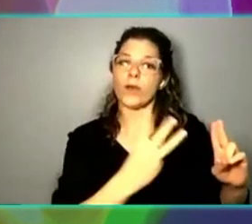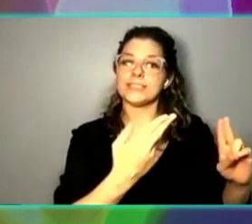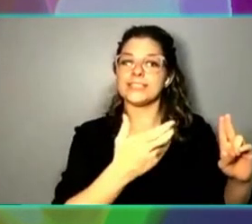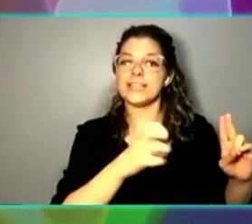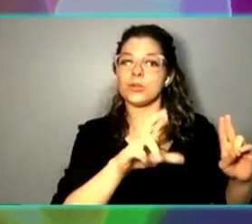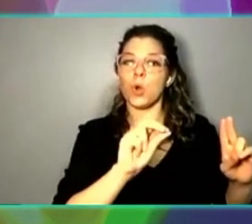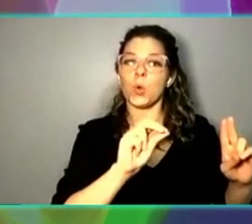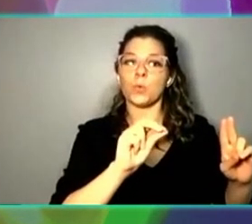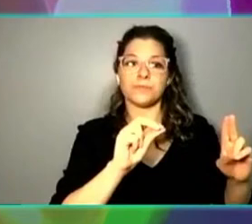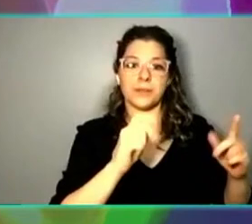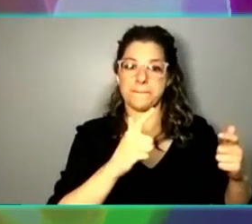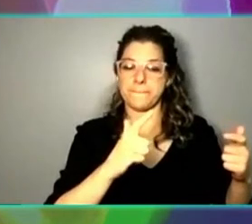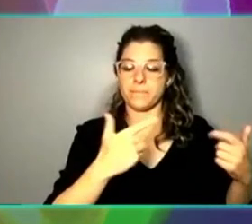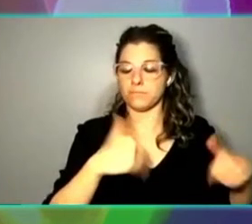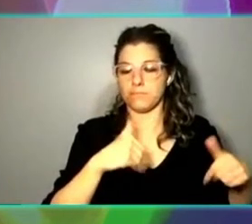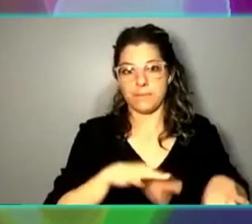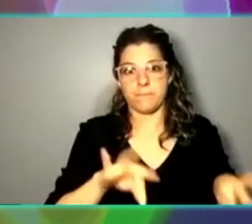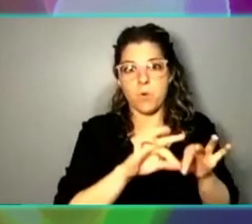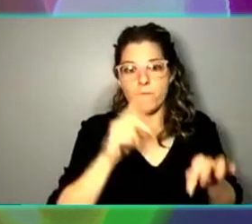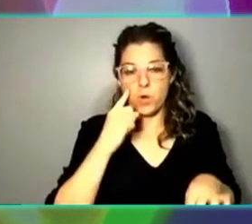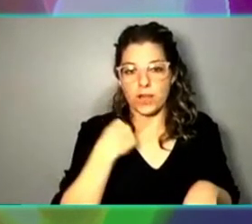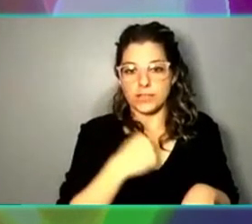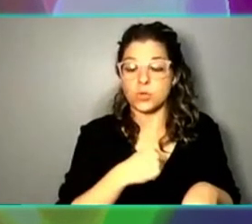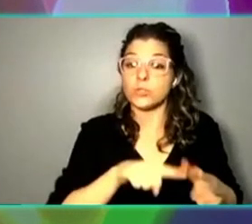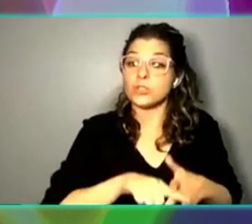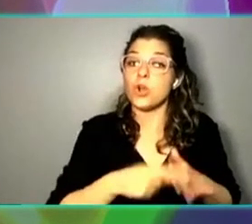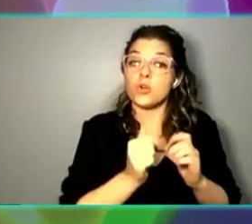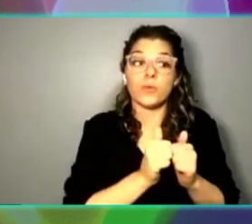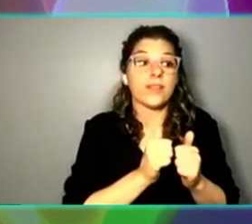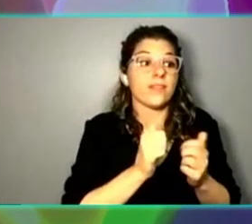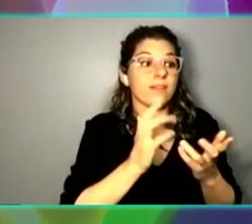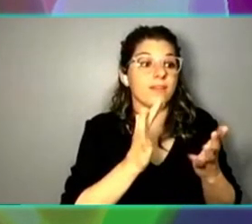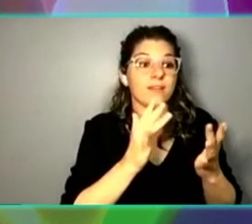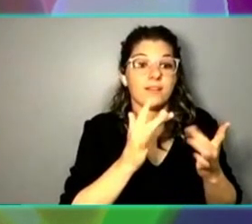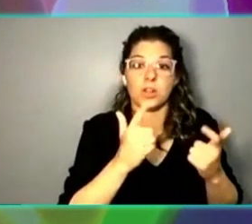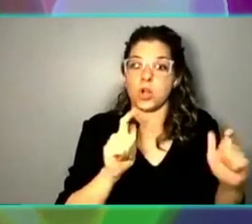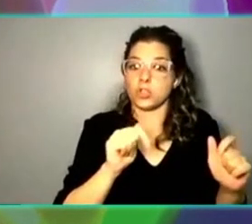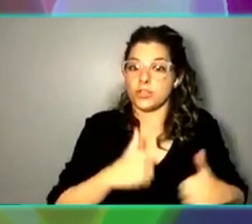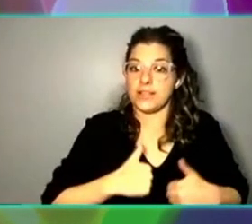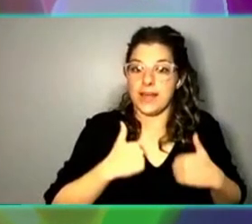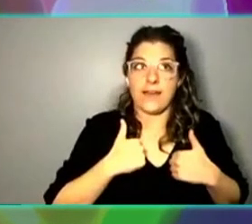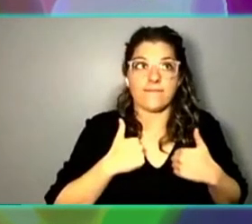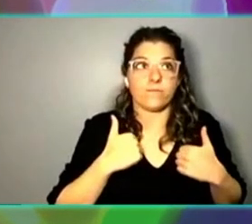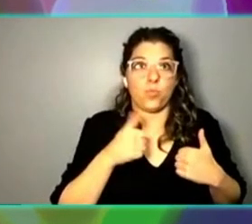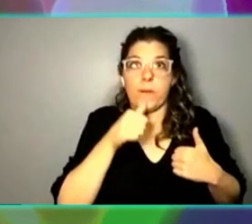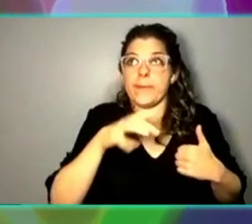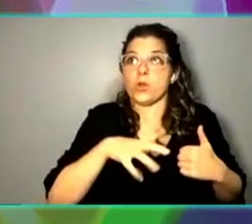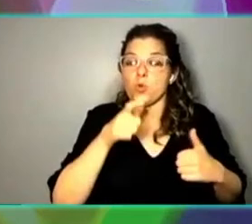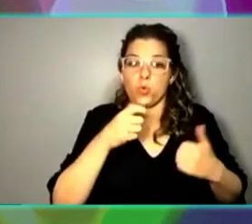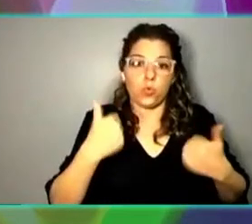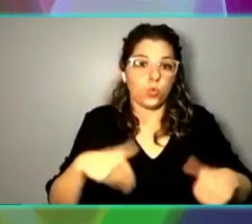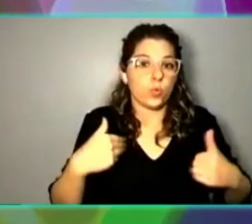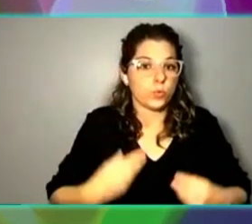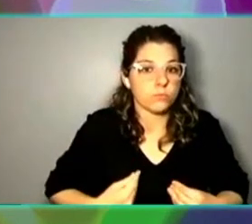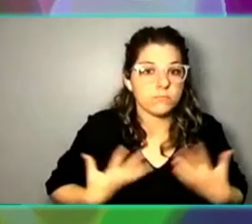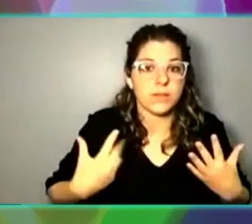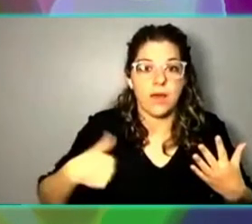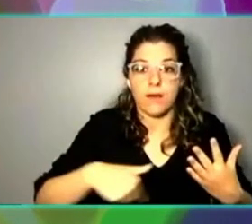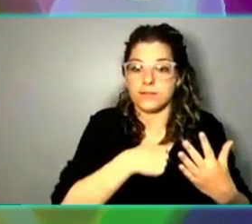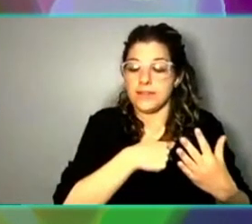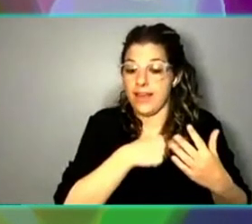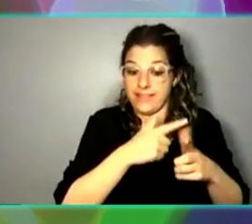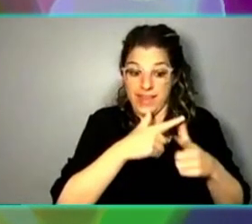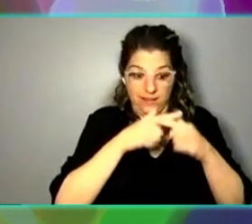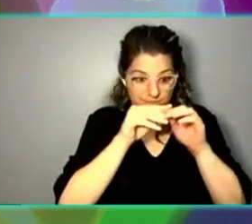That was like a big deal for us. So it started with just like the larger than life women in our lives, and has crept out into